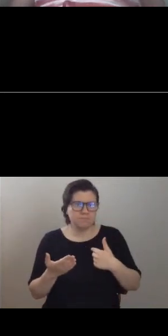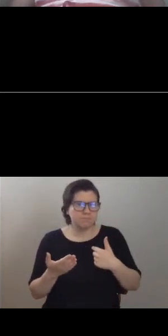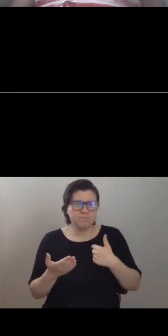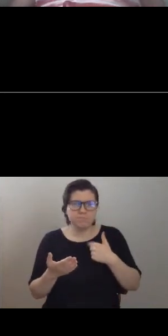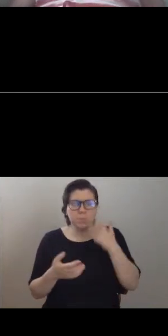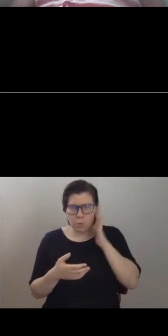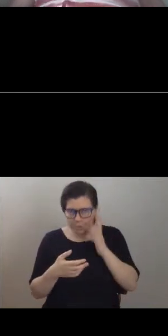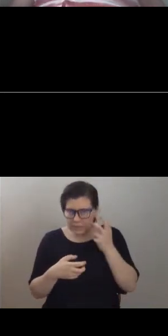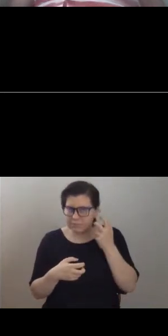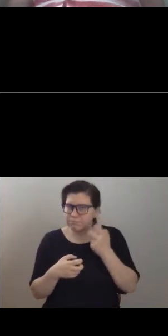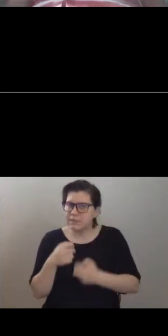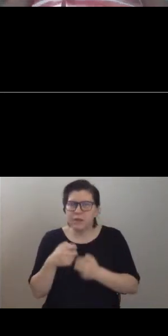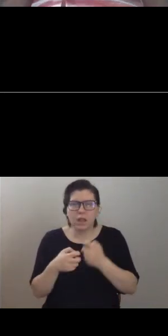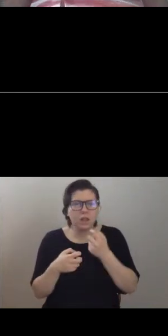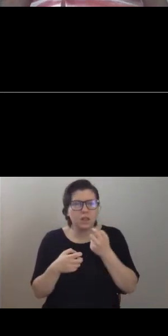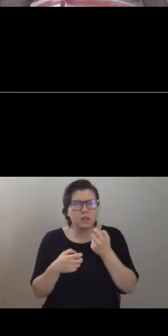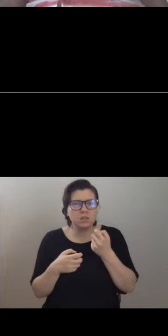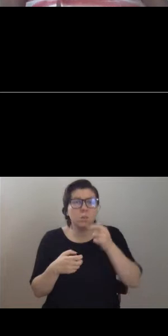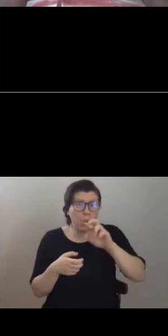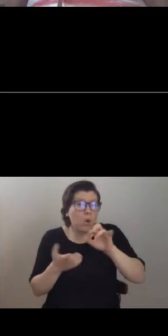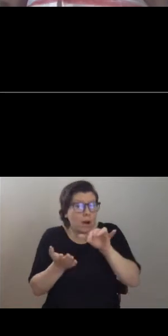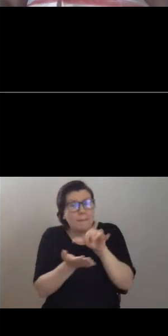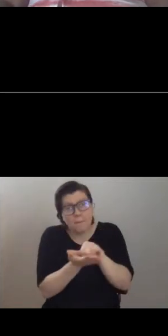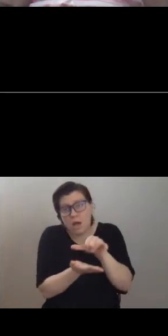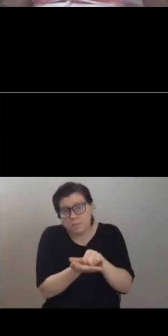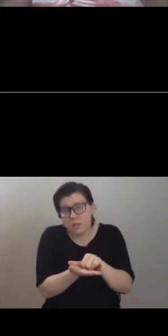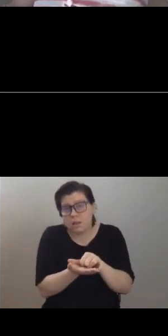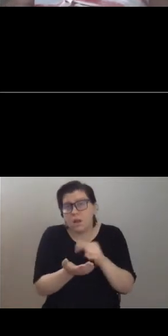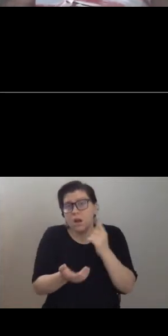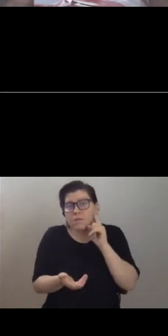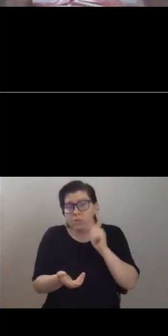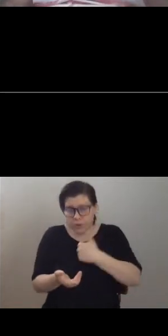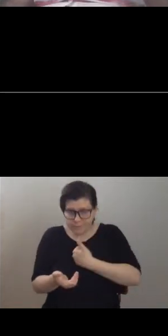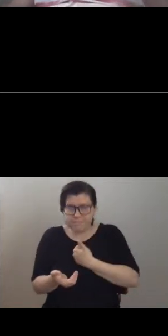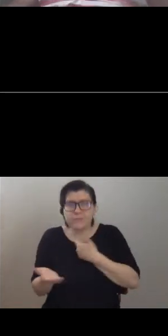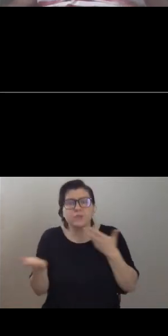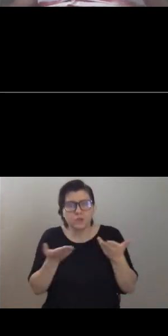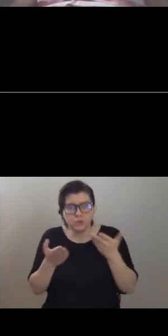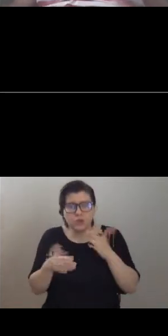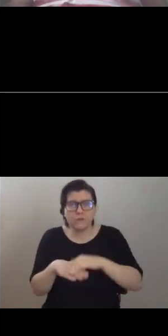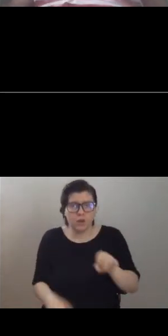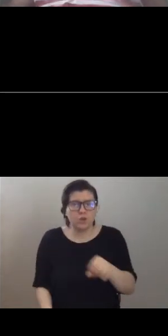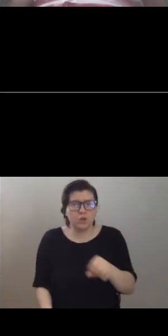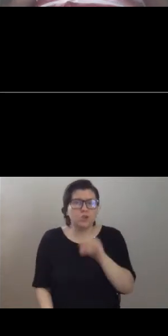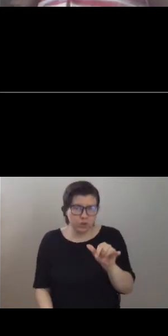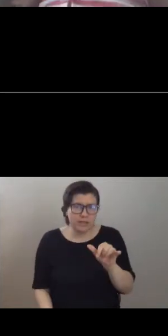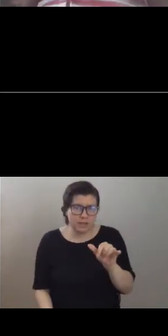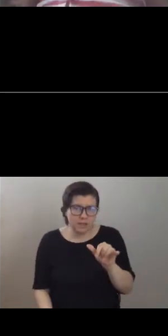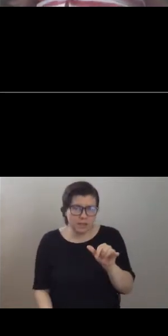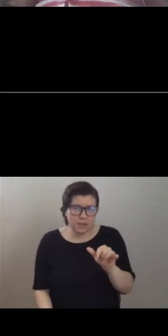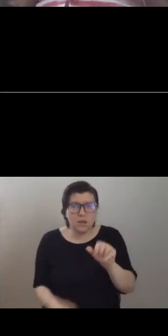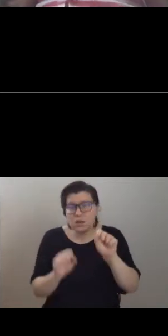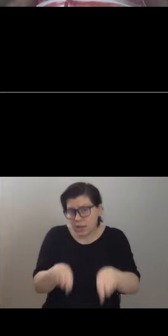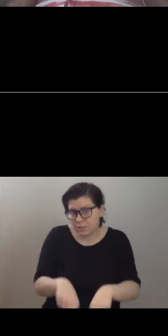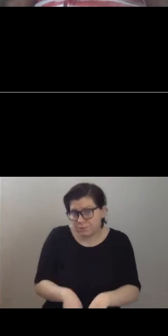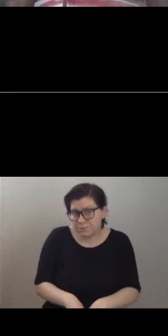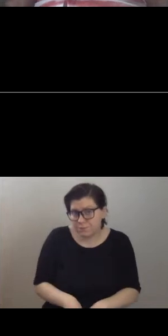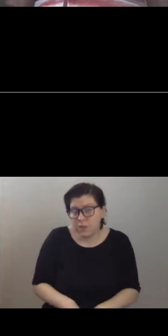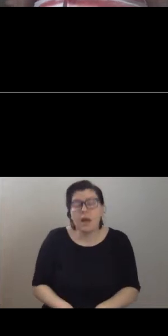difficult or sometimes impossible for you to serve on juries. However,